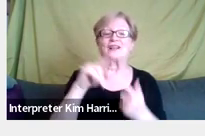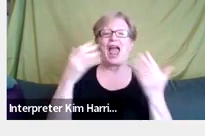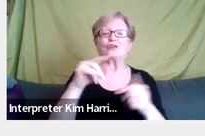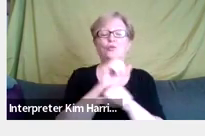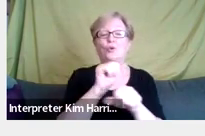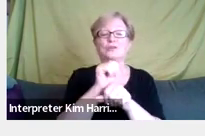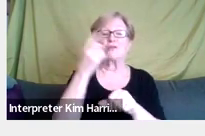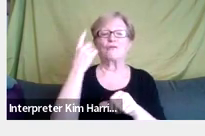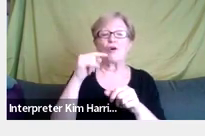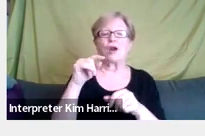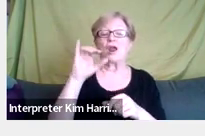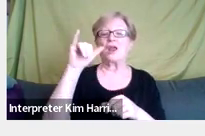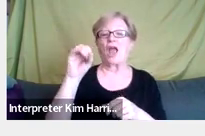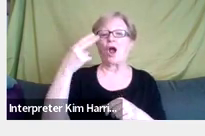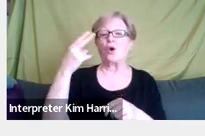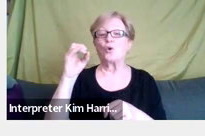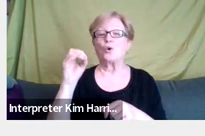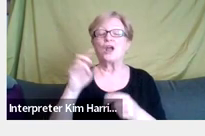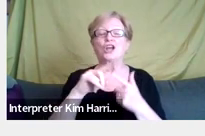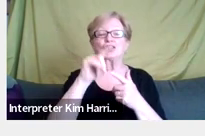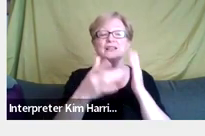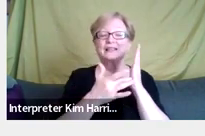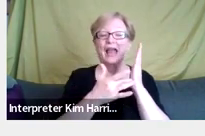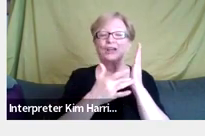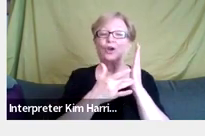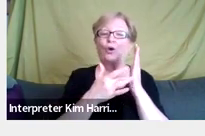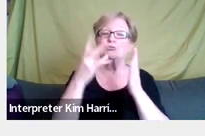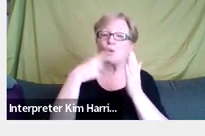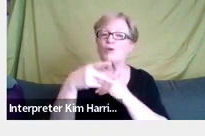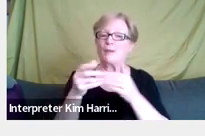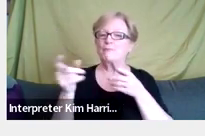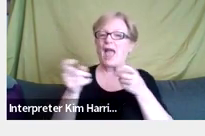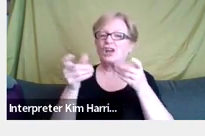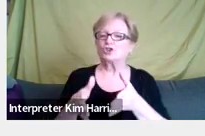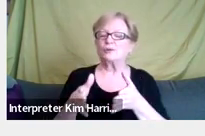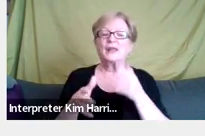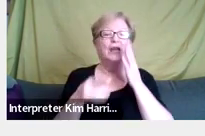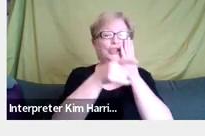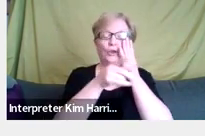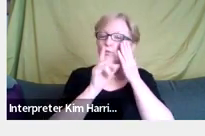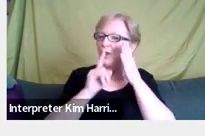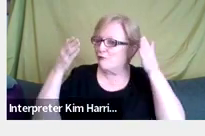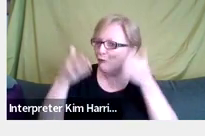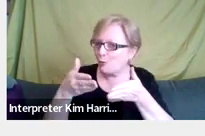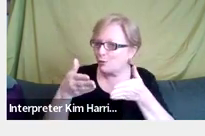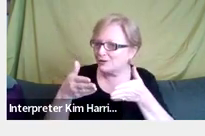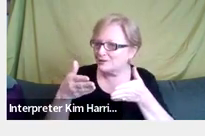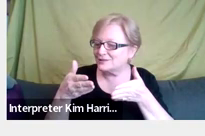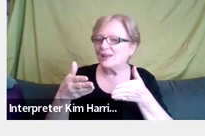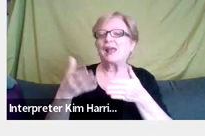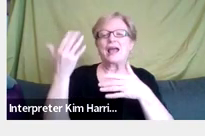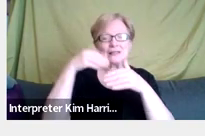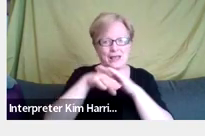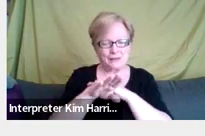principal technical program manager. She really focuses on